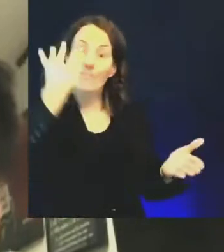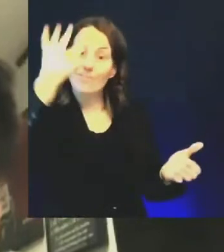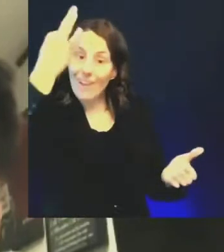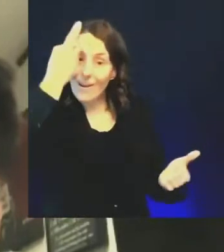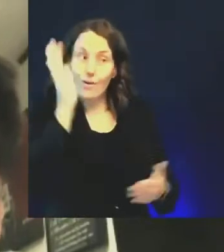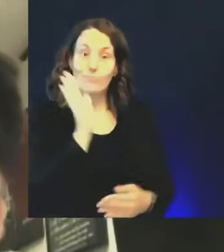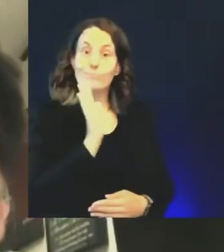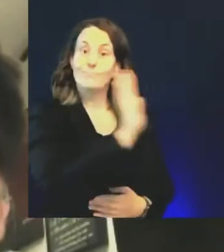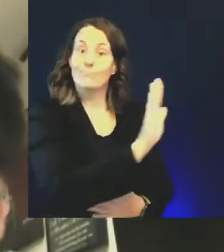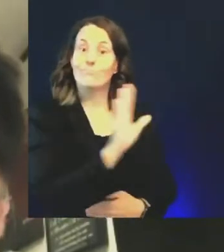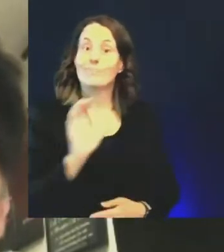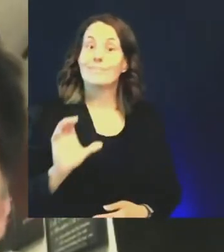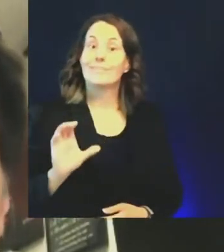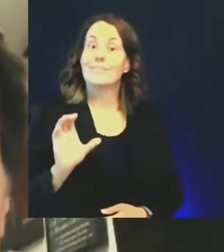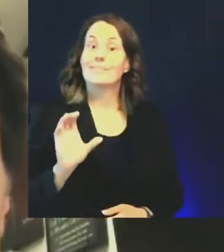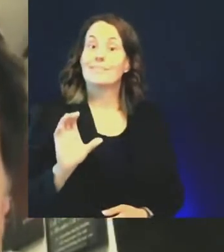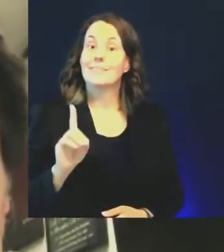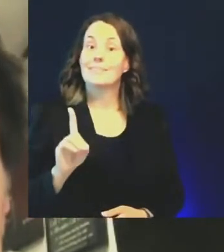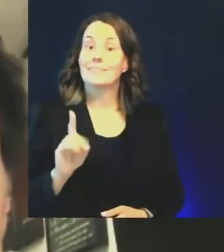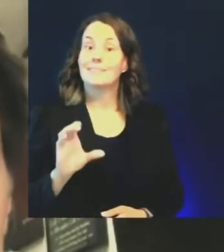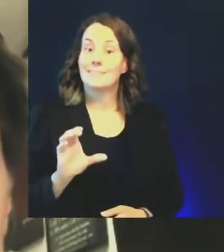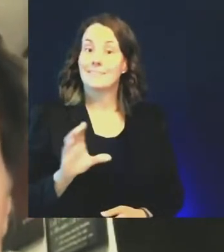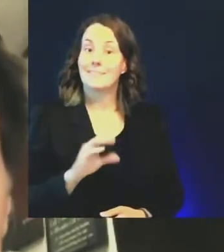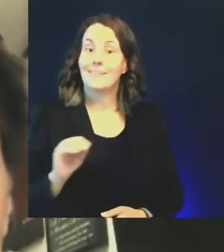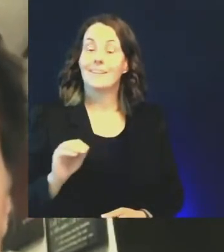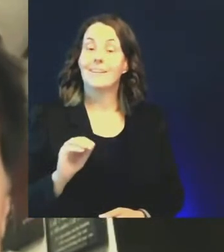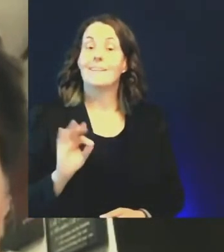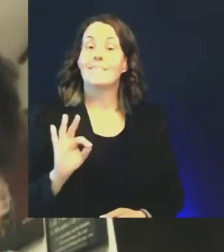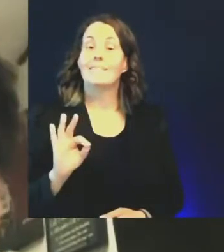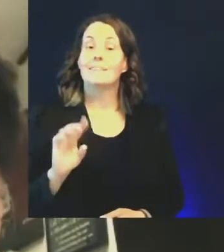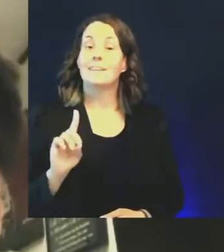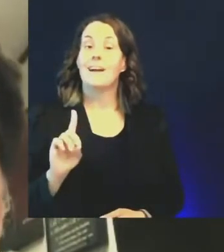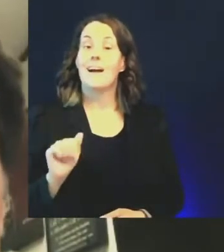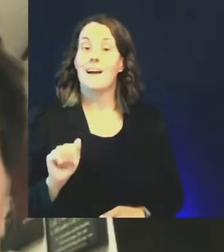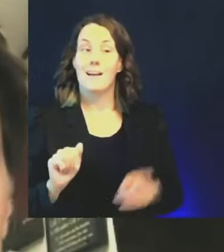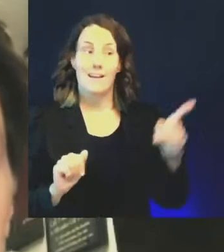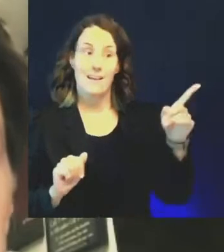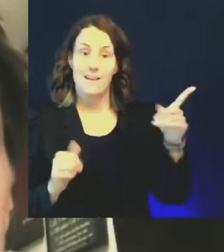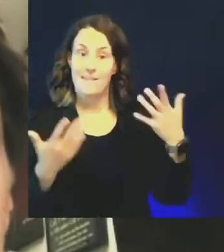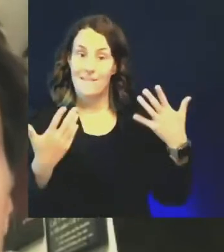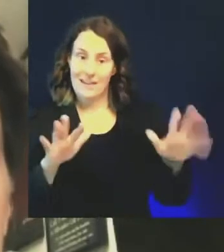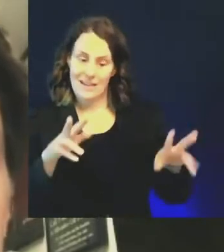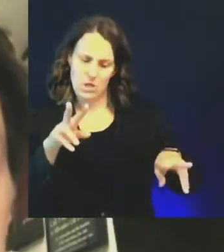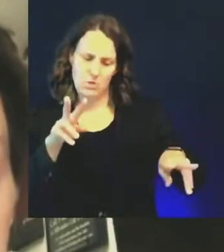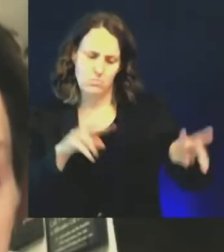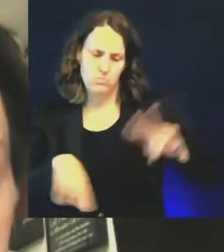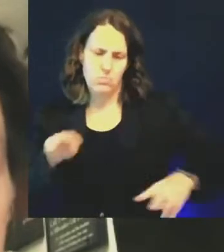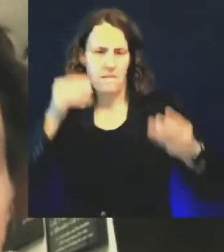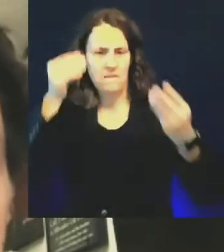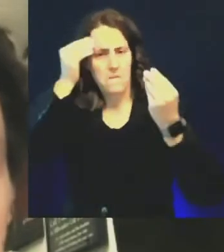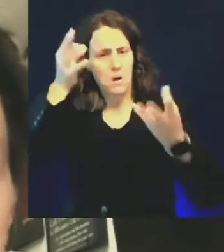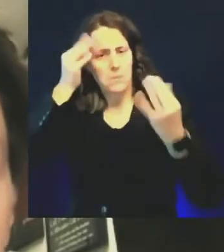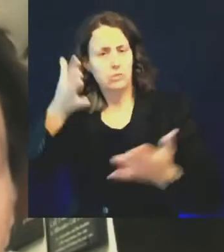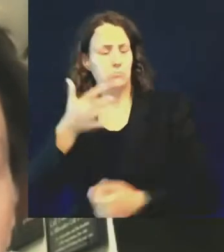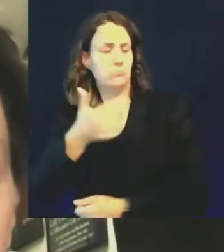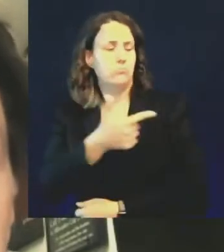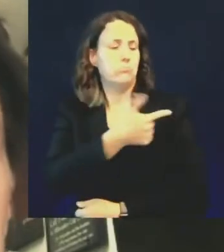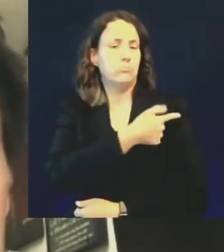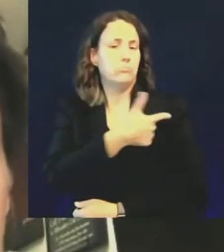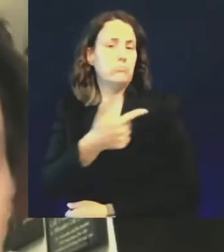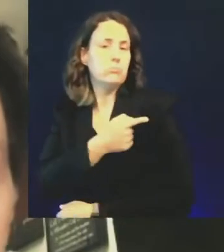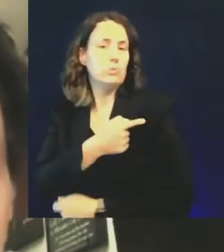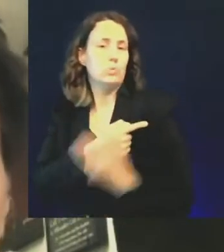say that the 2-dose vaccine series for the mRNA vaccines and the single dose for the Johnson & Johnson vaccine